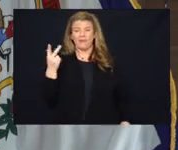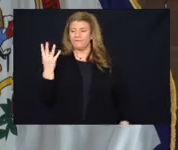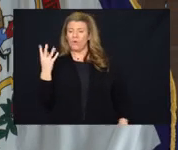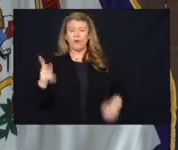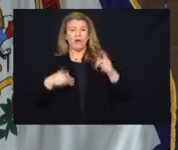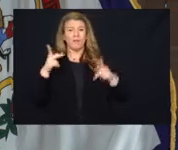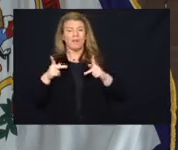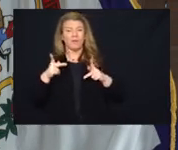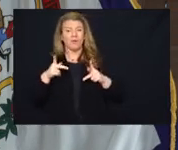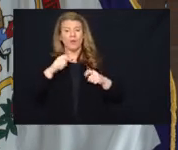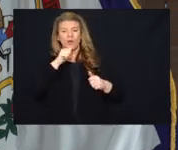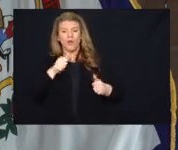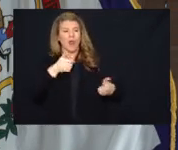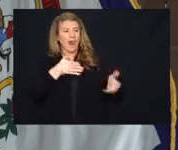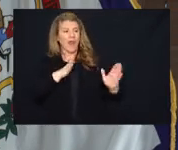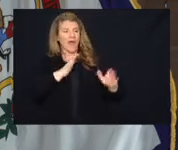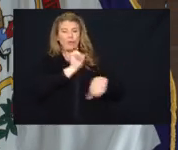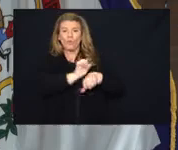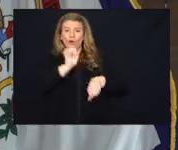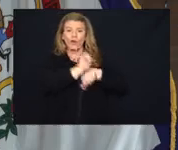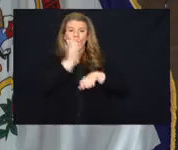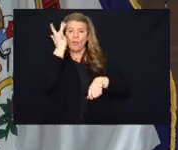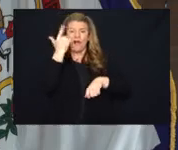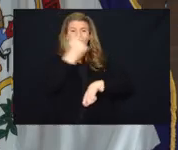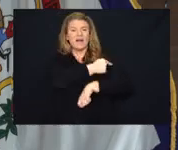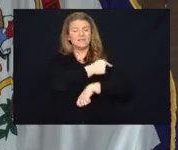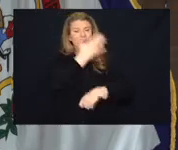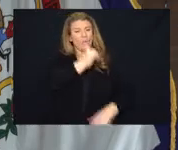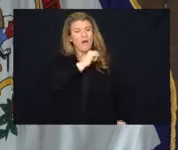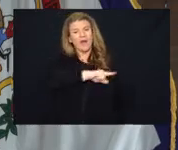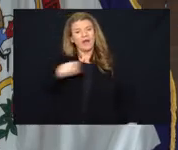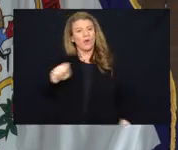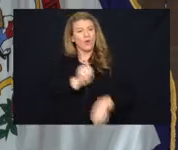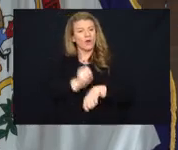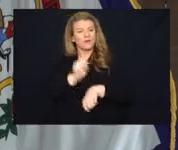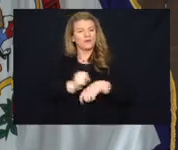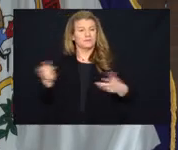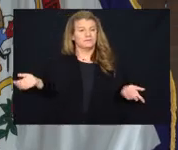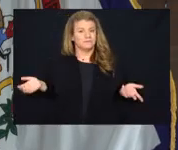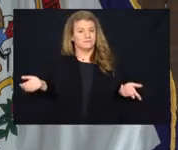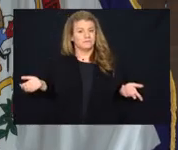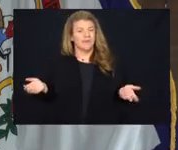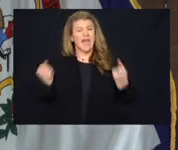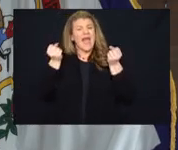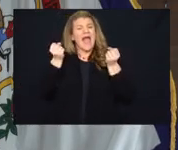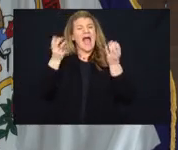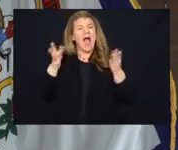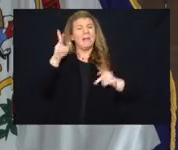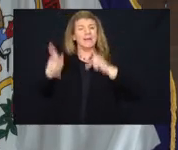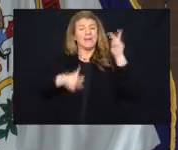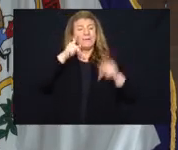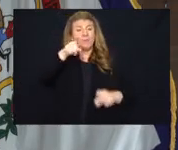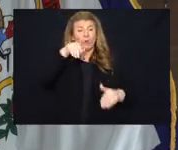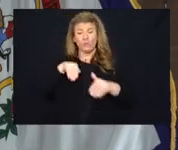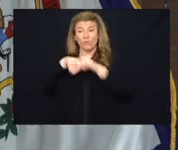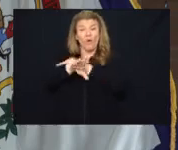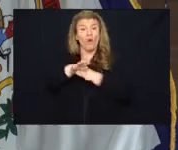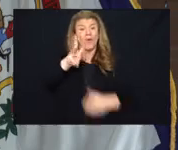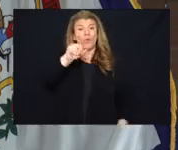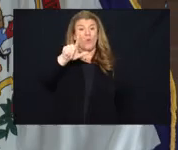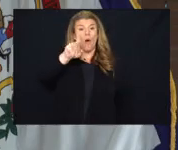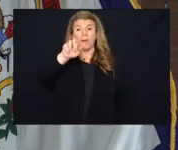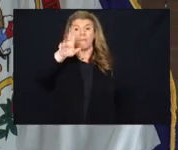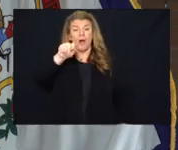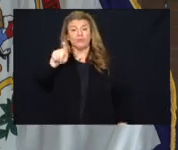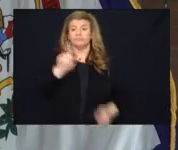they be allowed to work. How many people are you encountering when you go in Walmart or